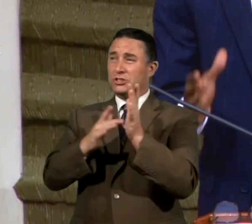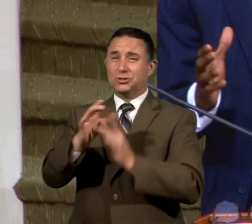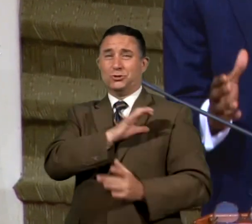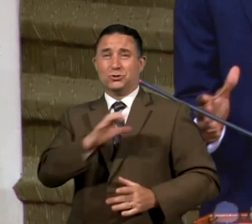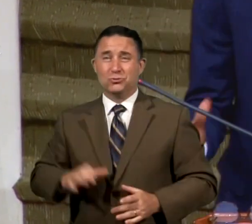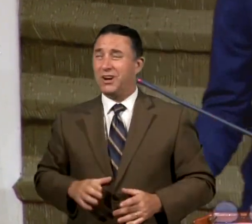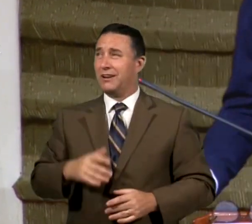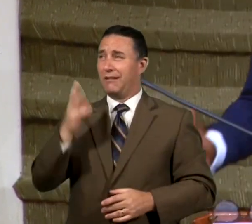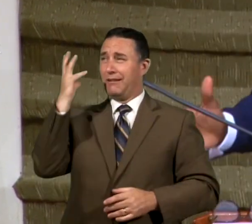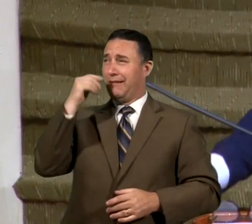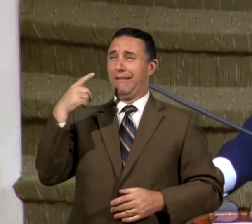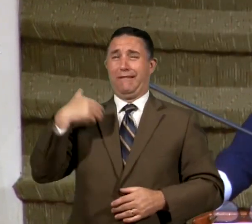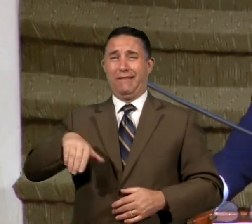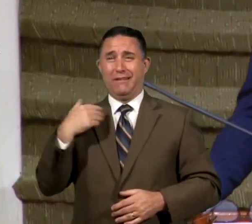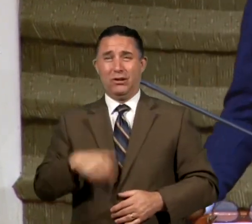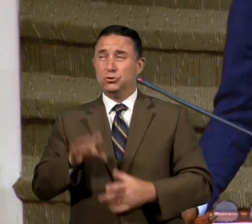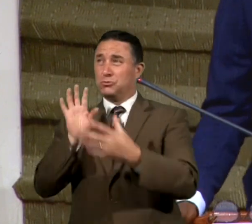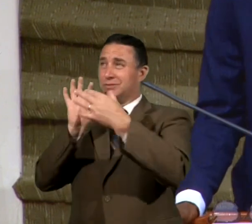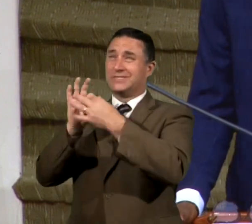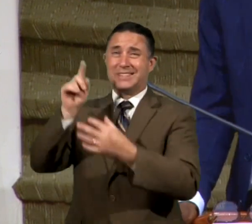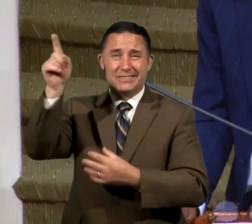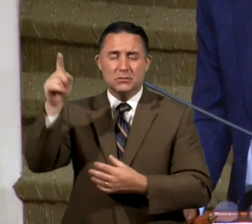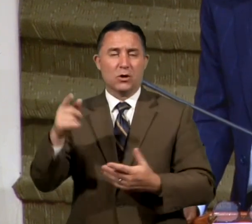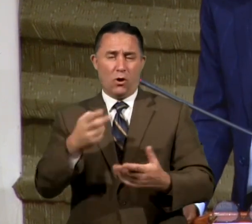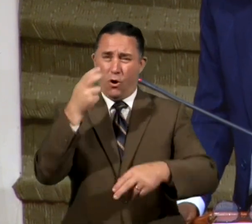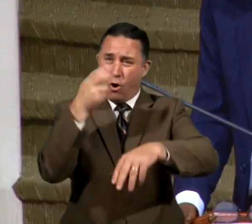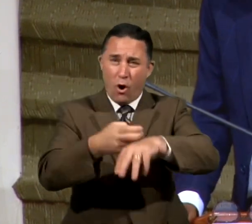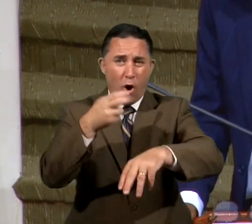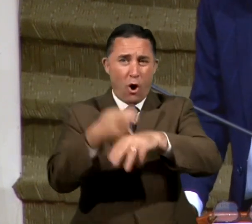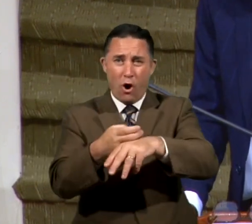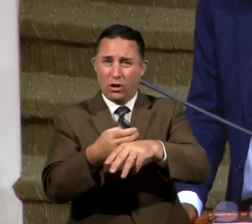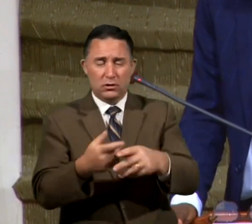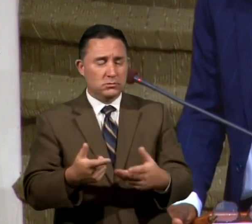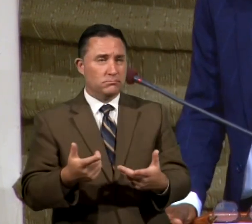Christ, and if you get connected to that thing, it's hard to let loose.